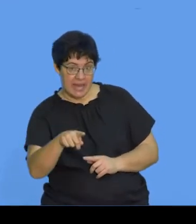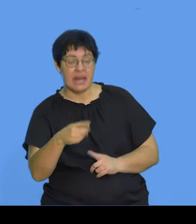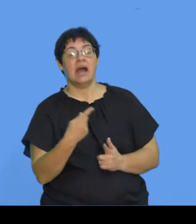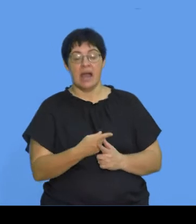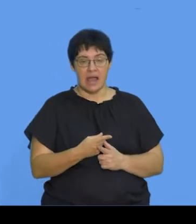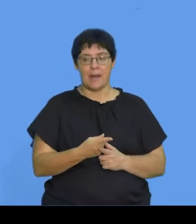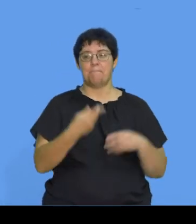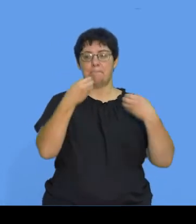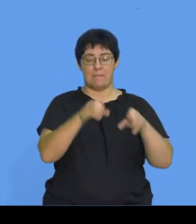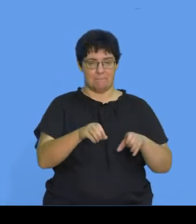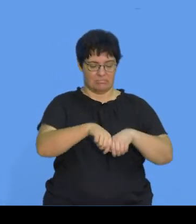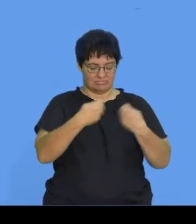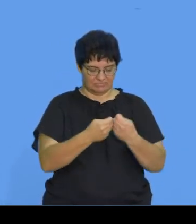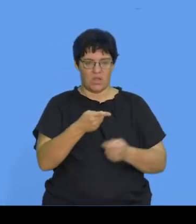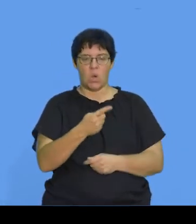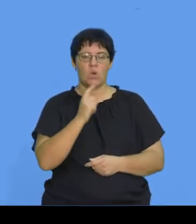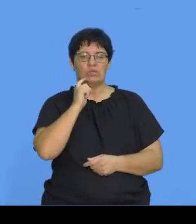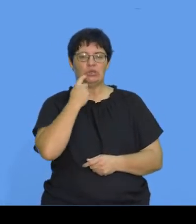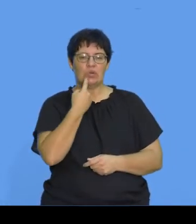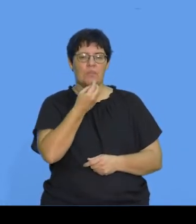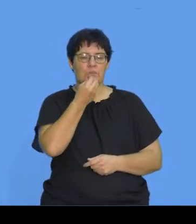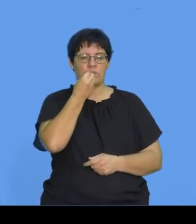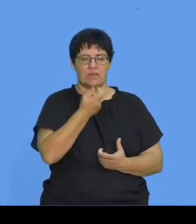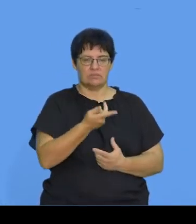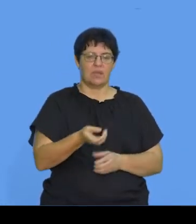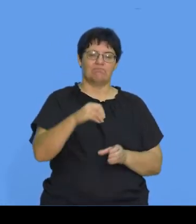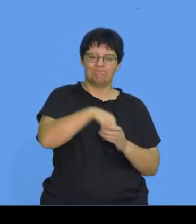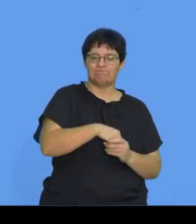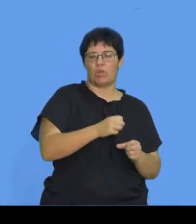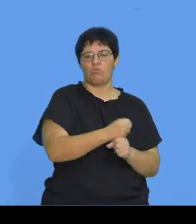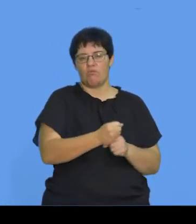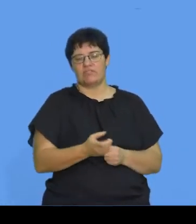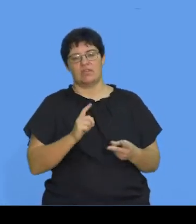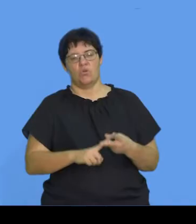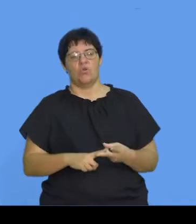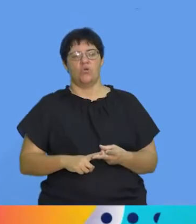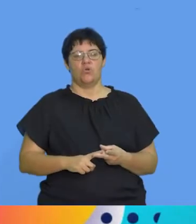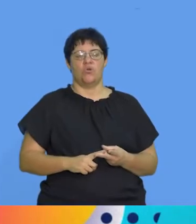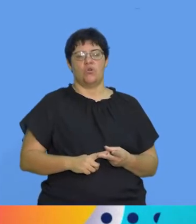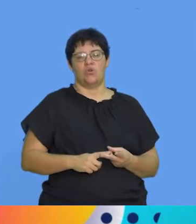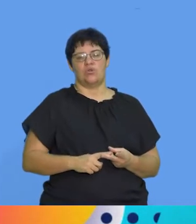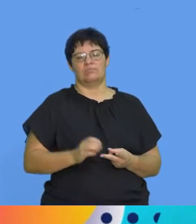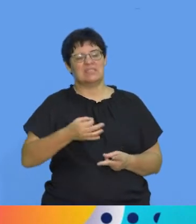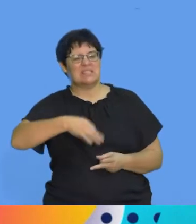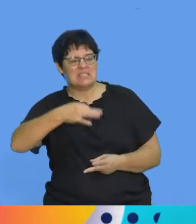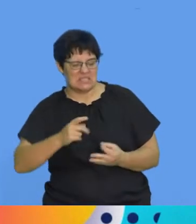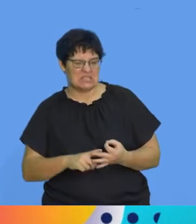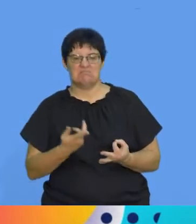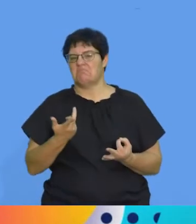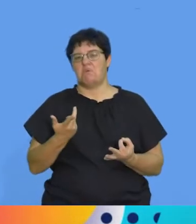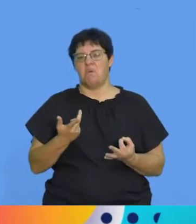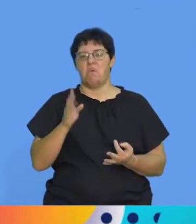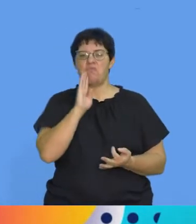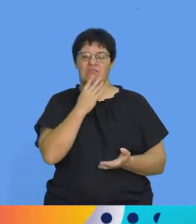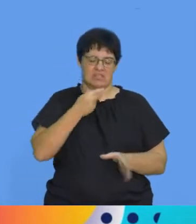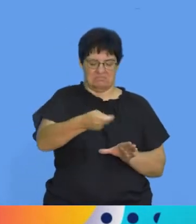you break it down, and you get the sugar that you're going to put in your coffee or your tea or over your millipap or whatever